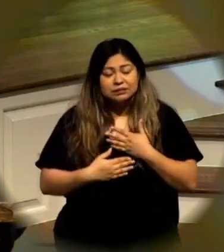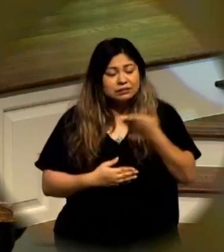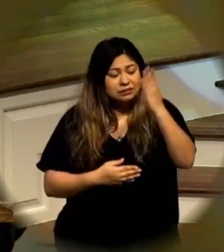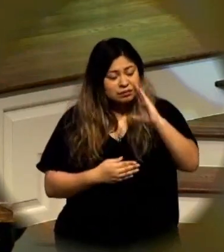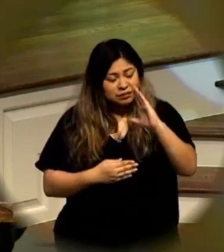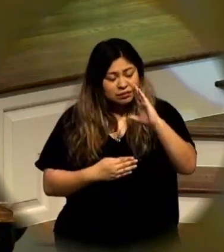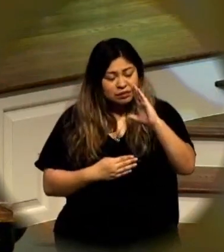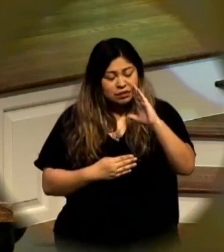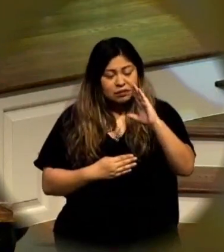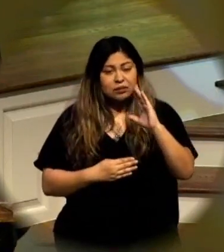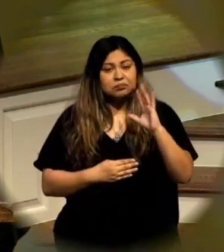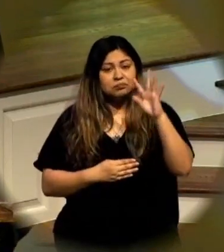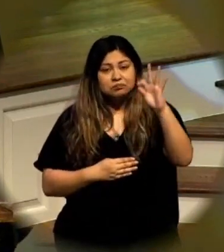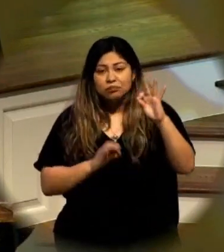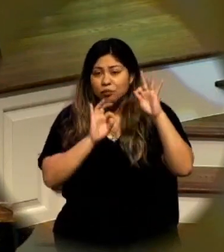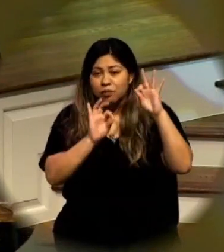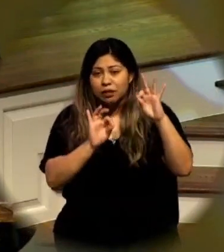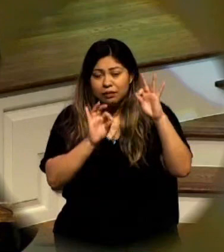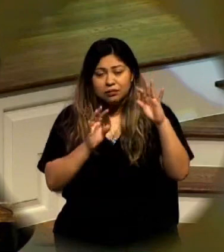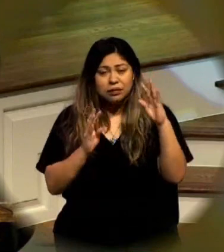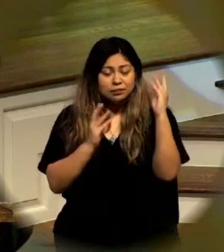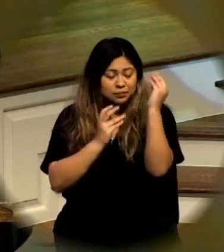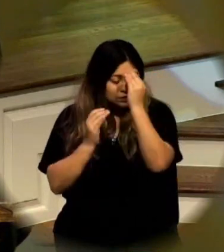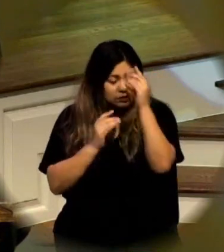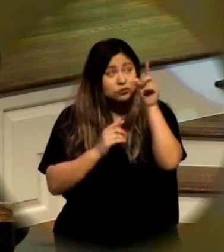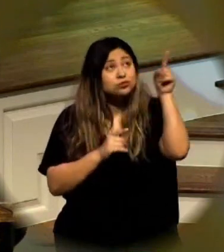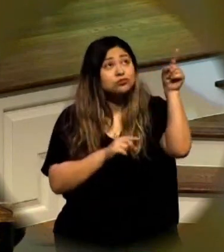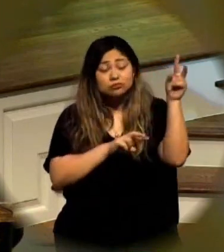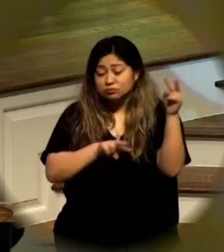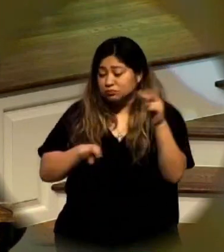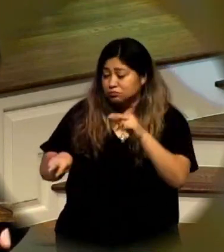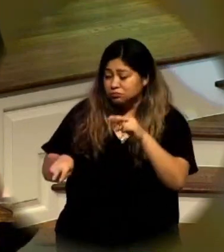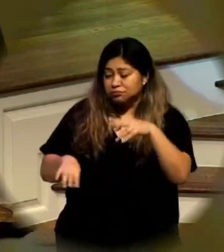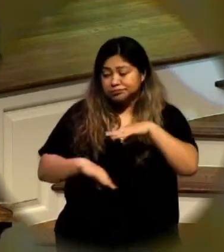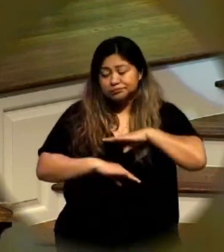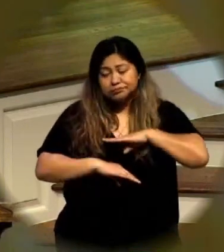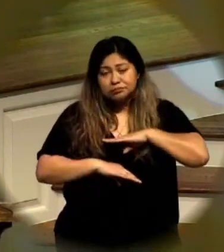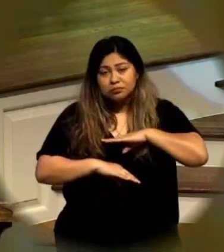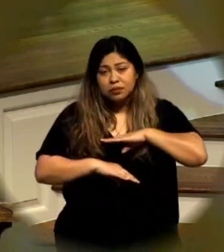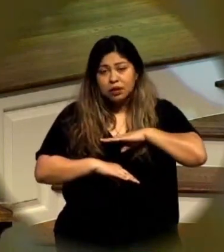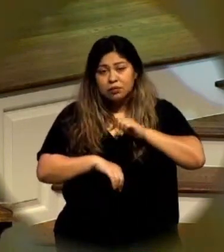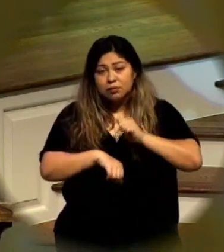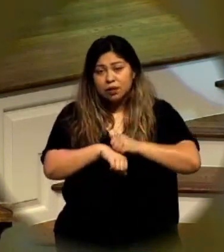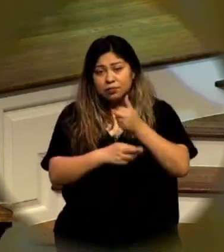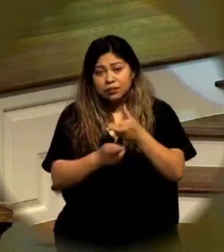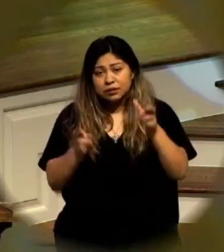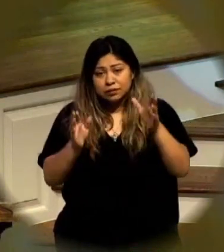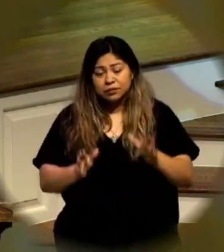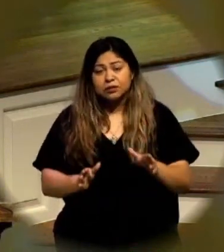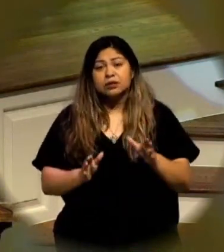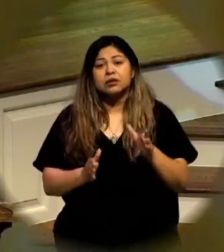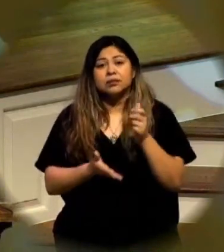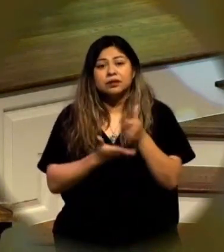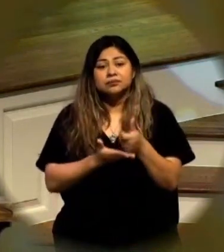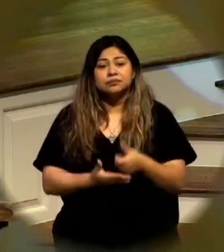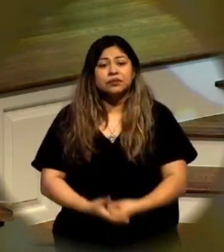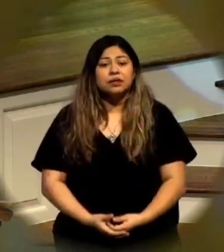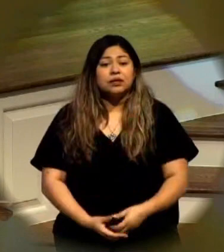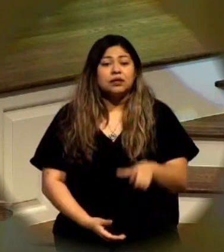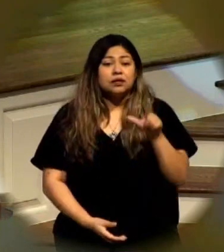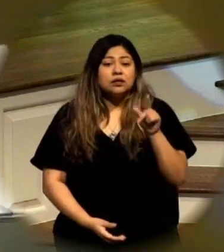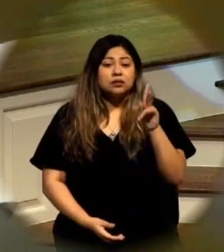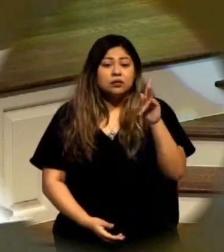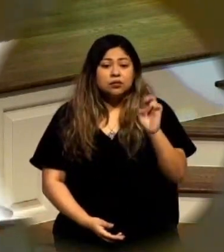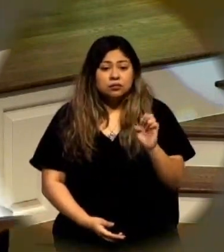your sight, O Lord, our rock and our redeemer. Amen. In Luke chapter